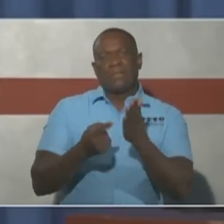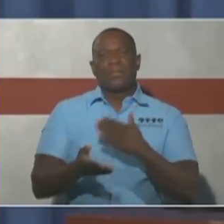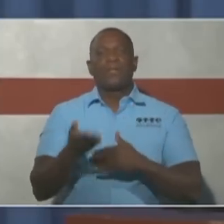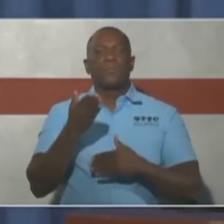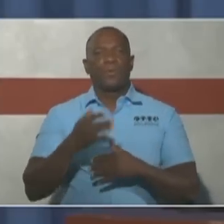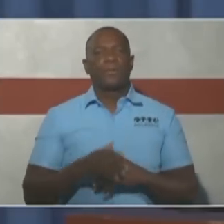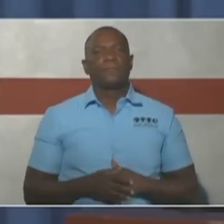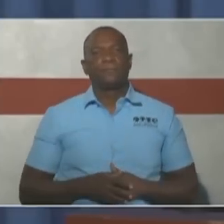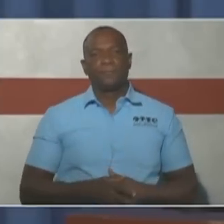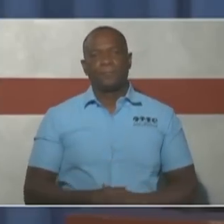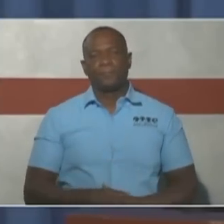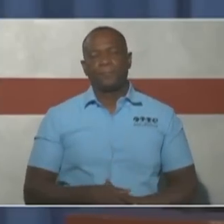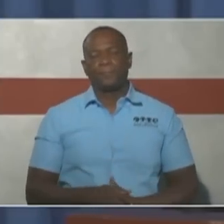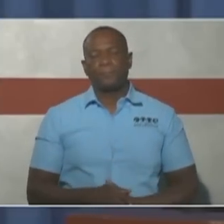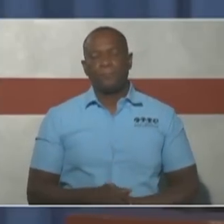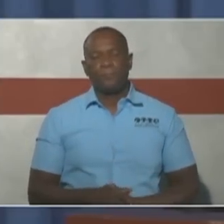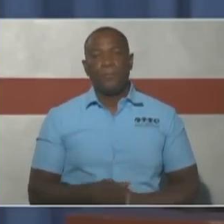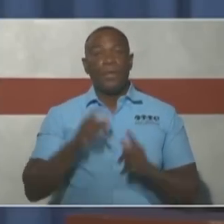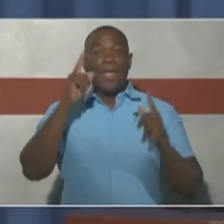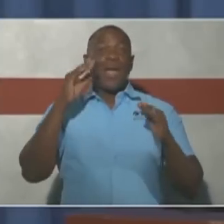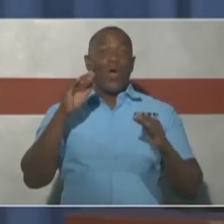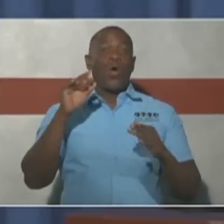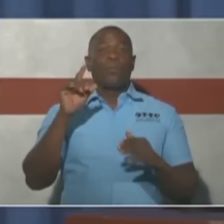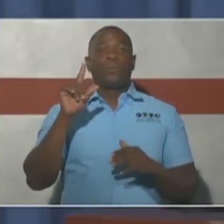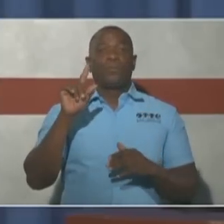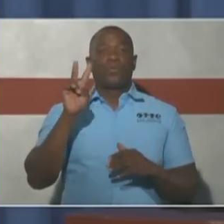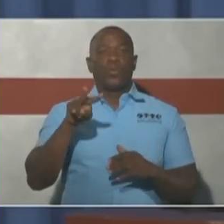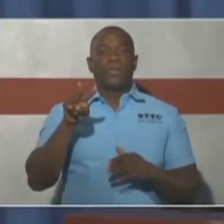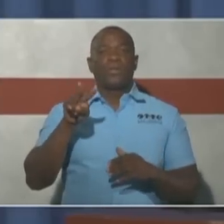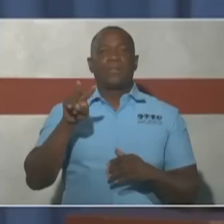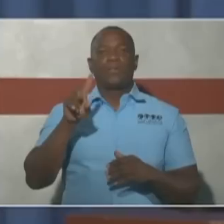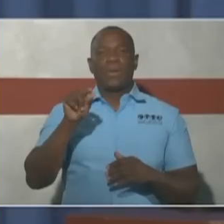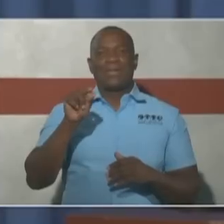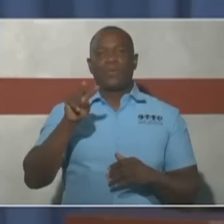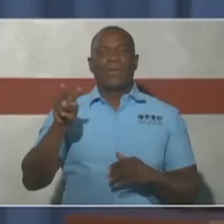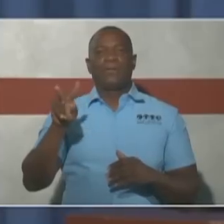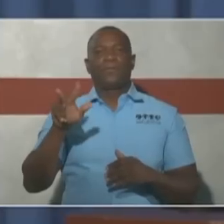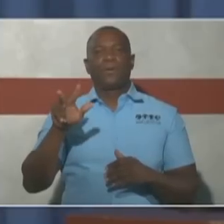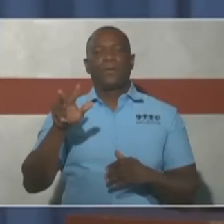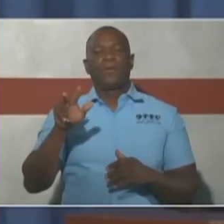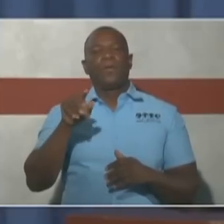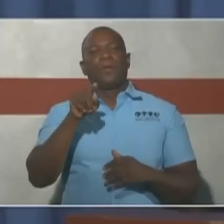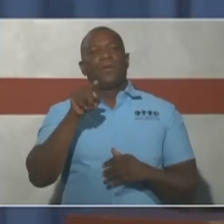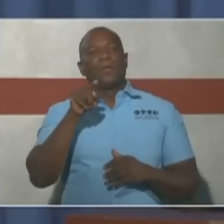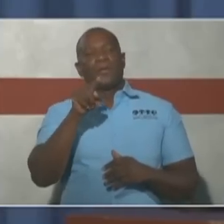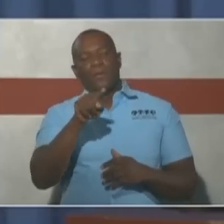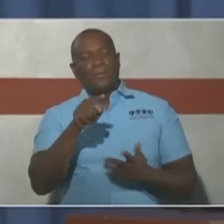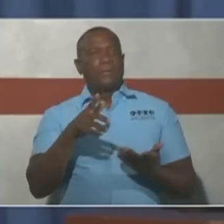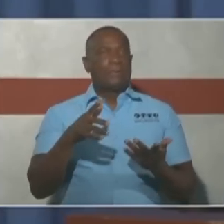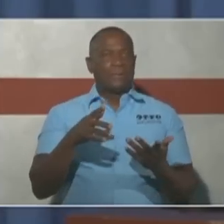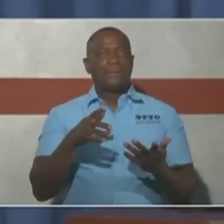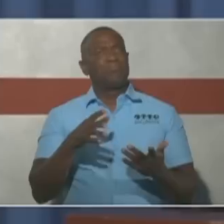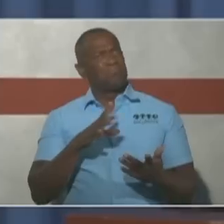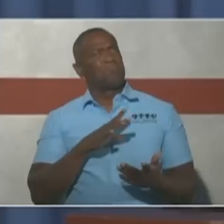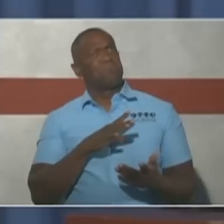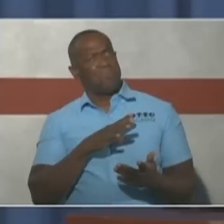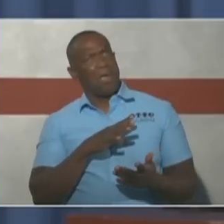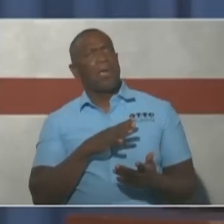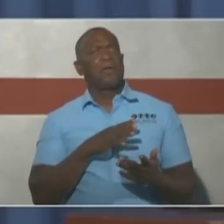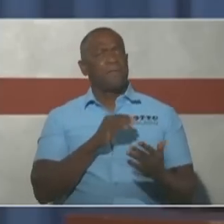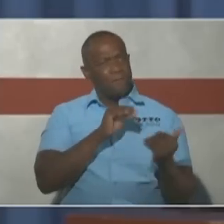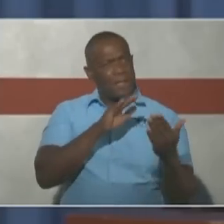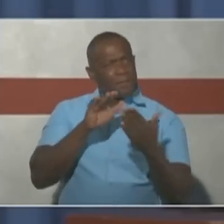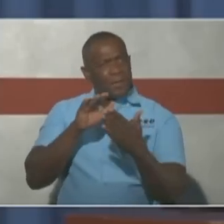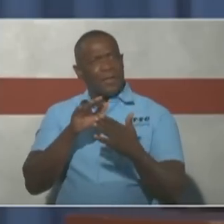each and every one of you who is viewing and has sought interest in our discussion and conversation this morning. I hope that